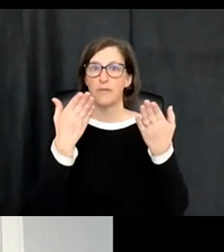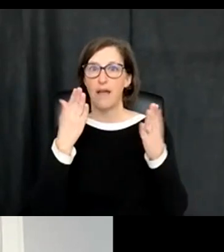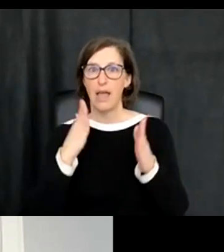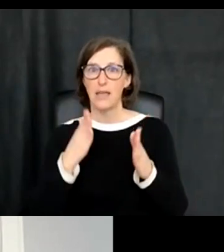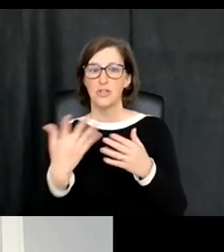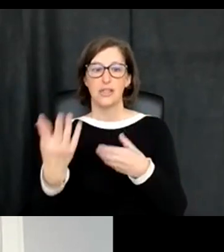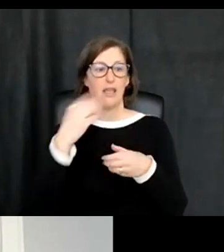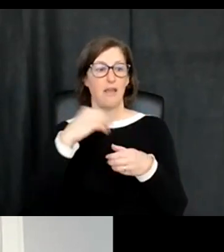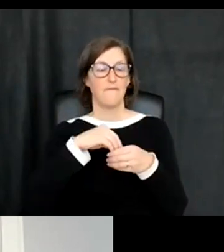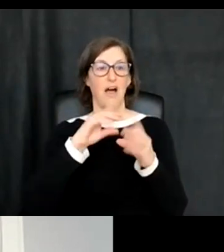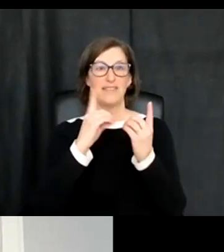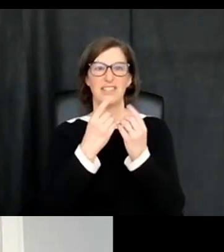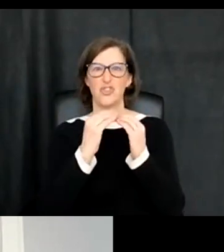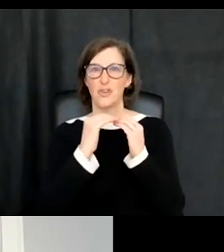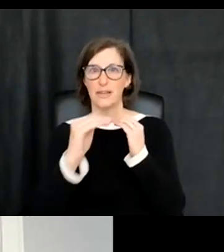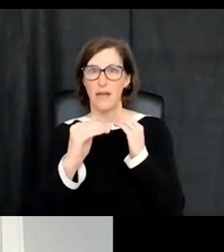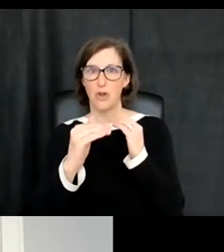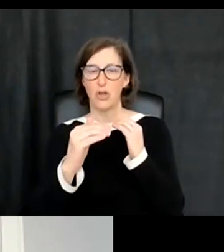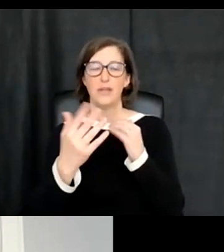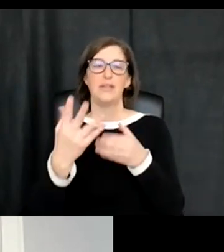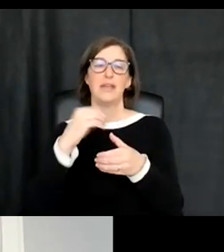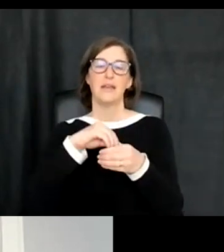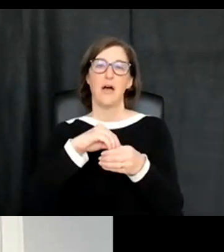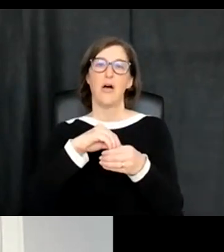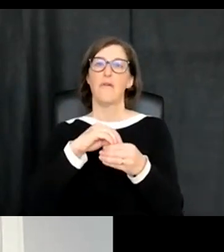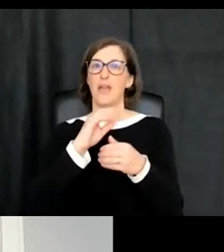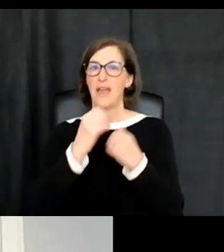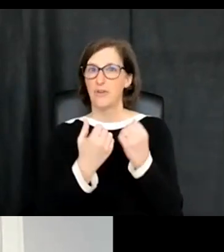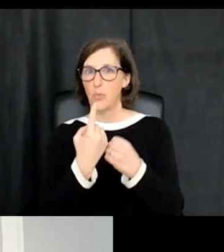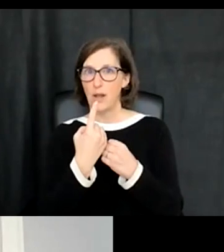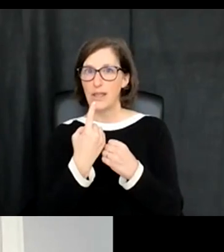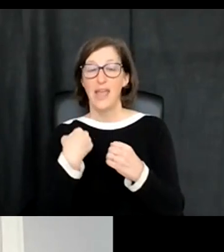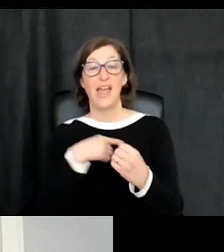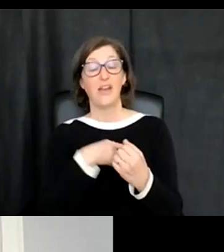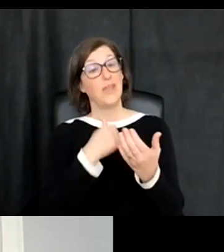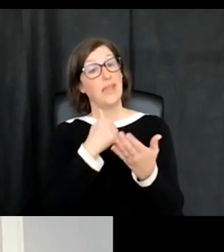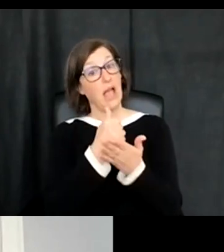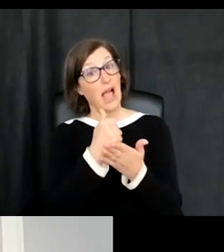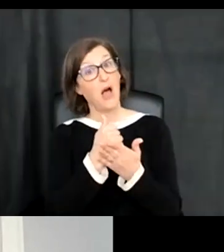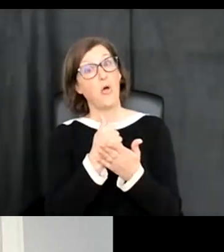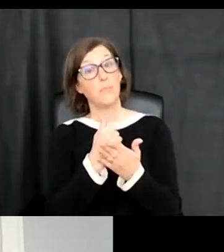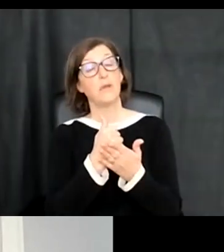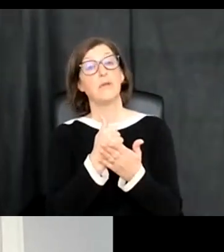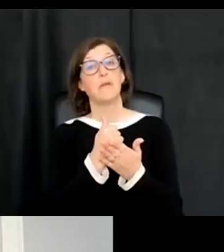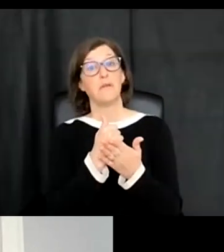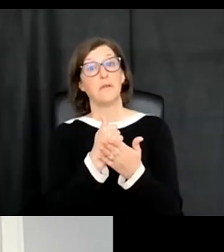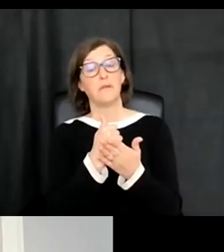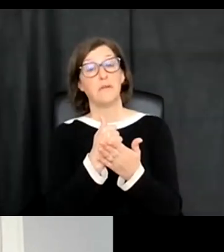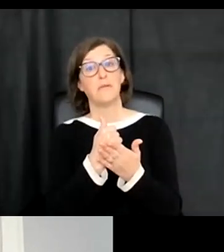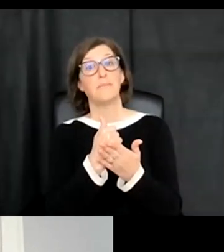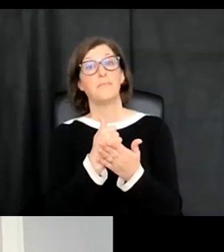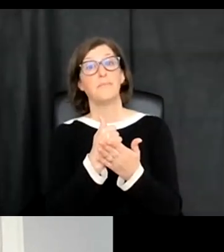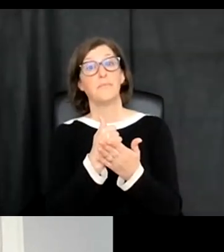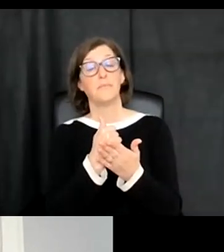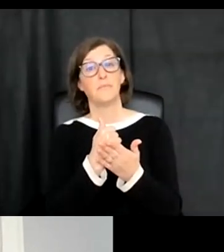engage at district level, they engage through, and we also assist them as Msasa, where we are sitting, we assist